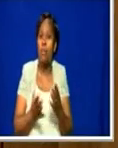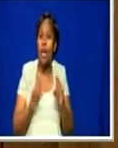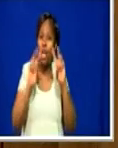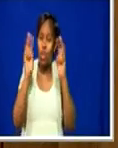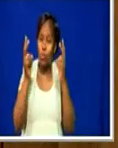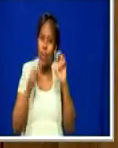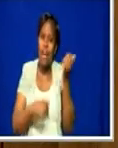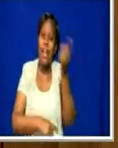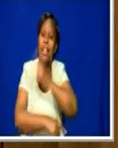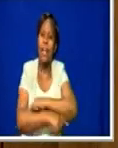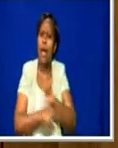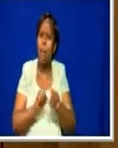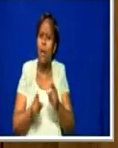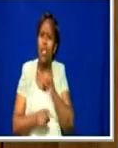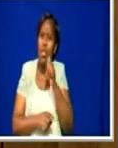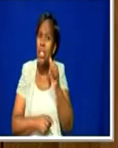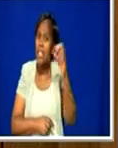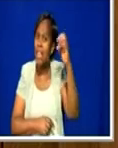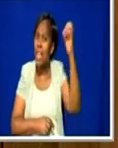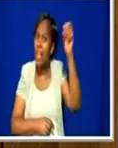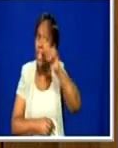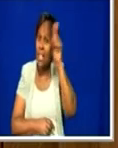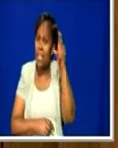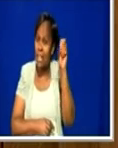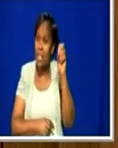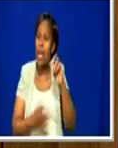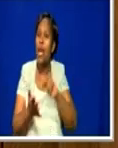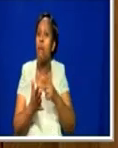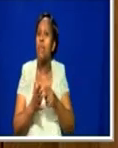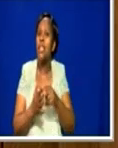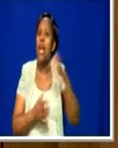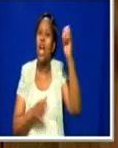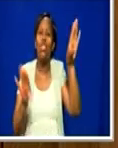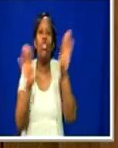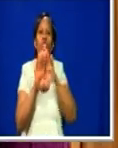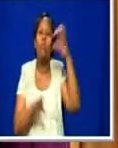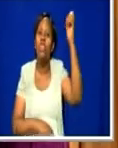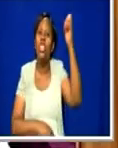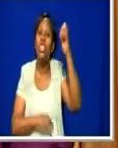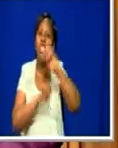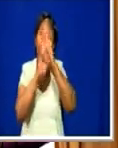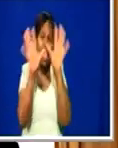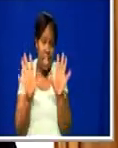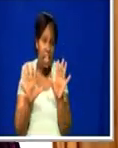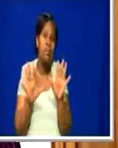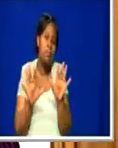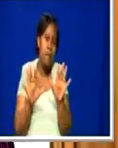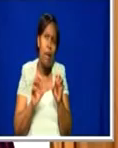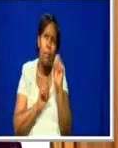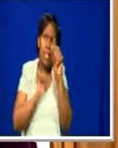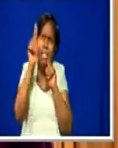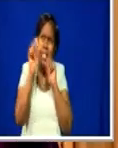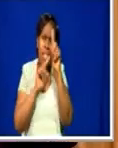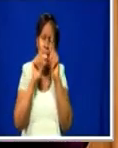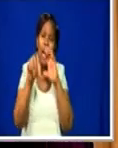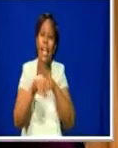for another day. Oh. But when you don't see the sun at night, doesn't It's mean still the sun on. has stopped shining. Oh, so that's No. why now we can see the stars, but they are still